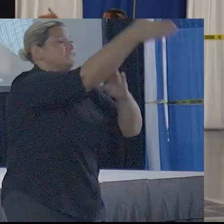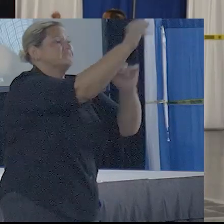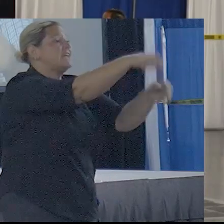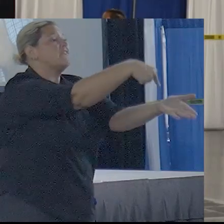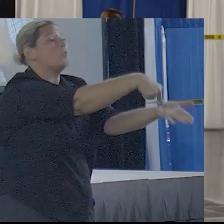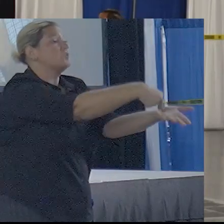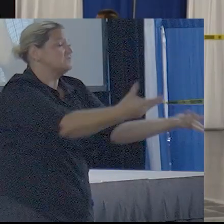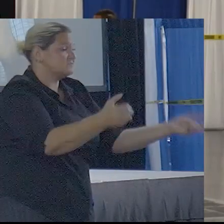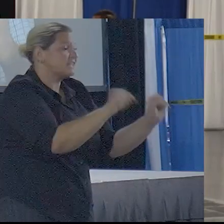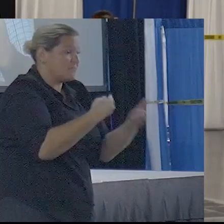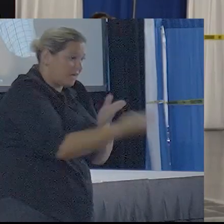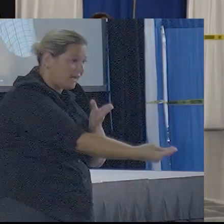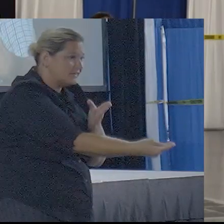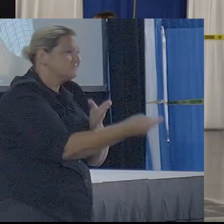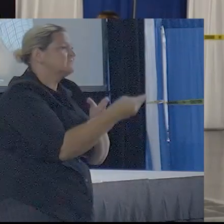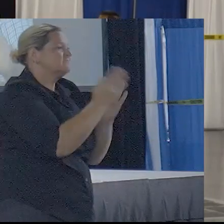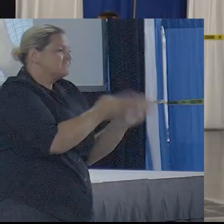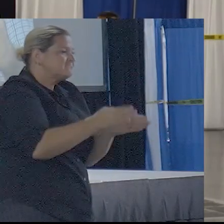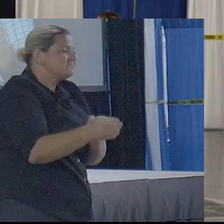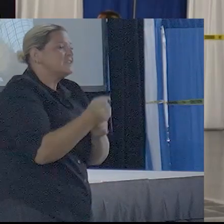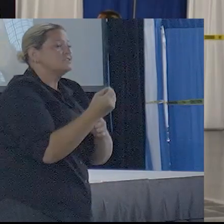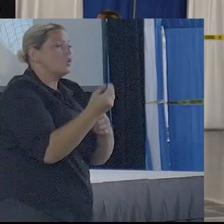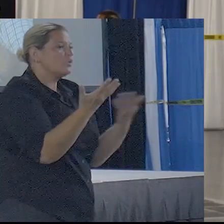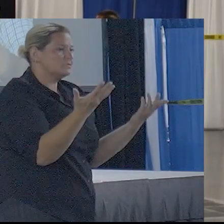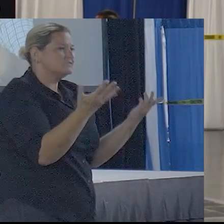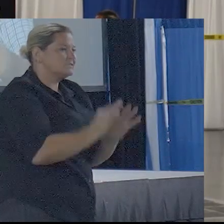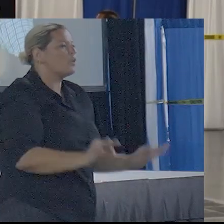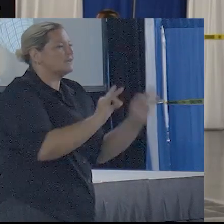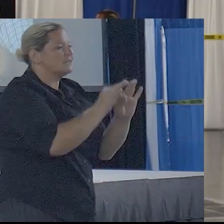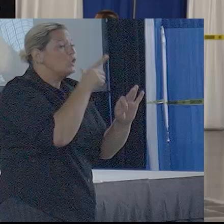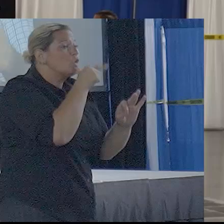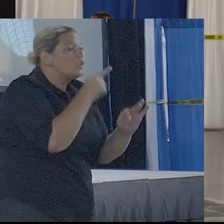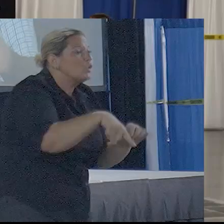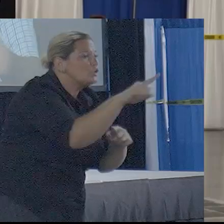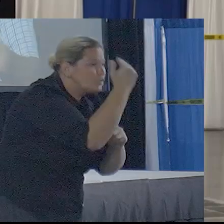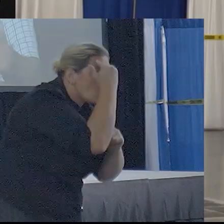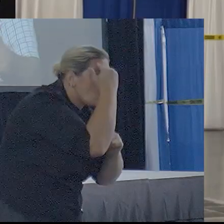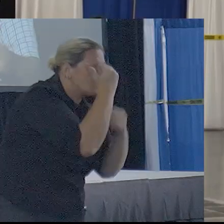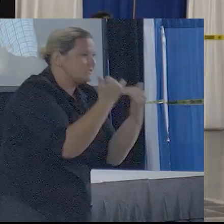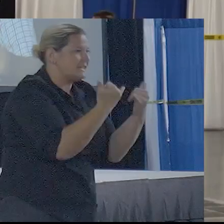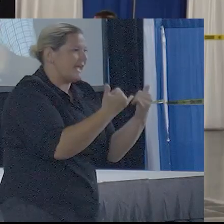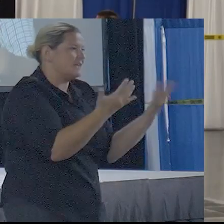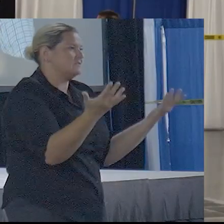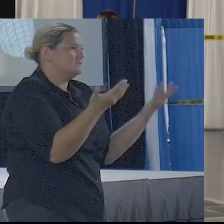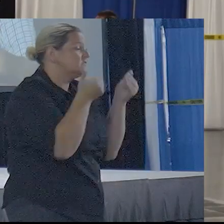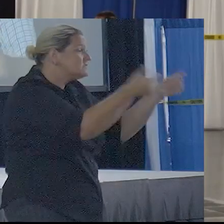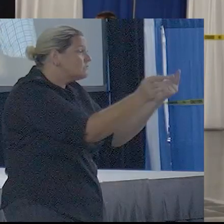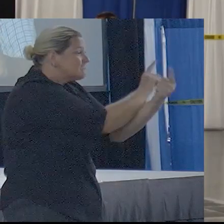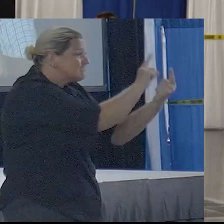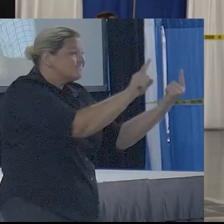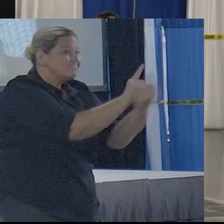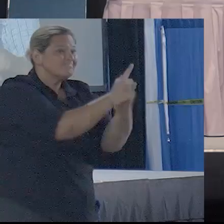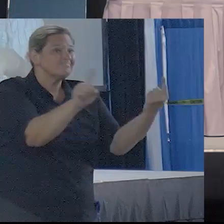focus on what you can learn and who you can know today, rather than necessarily all the gear that you may not be able to afford